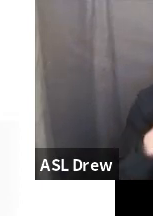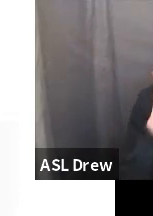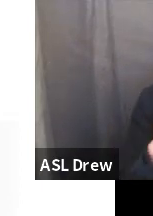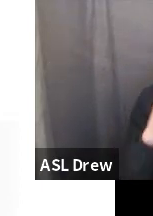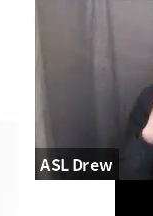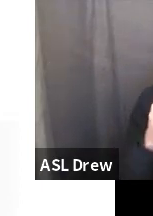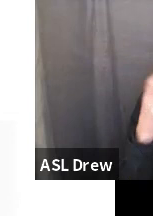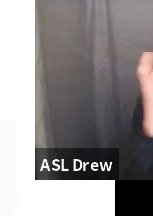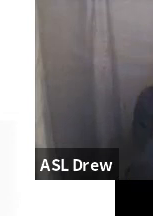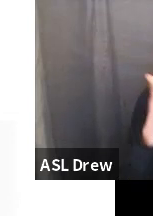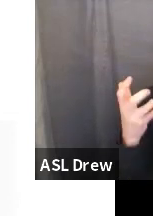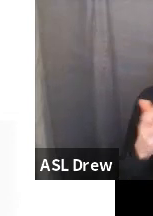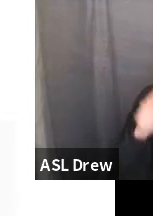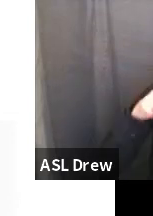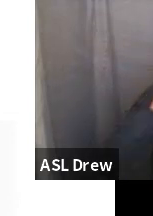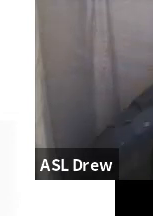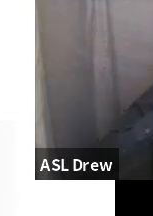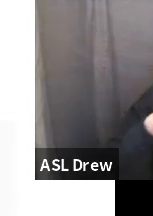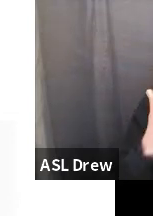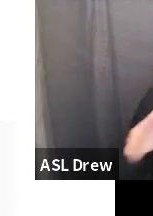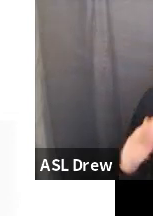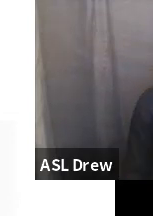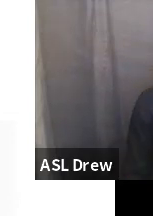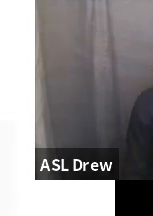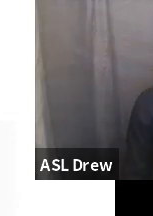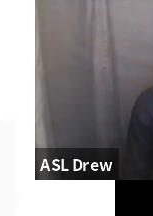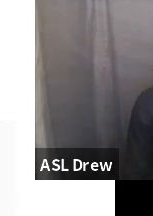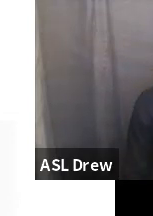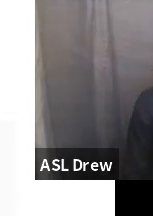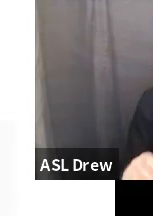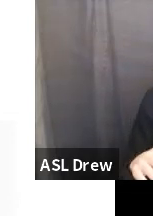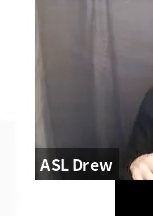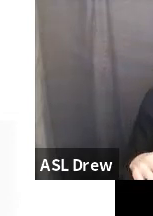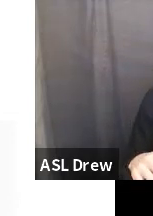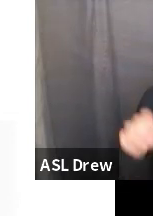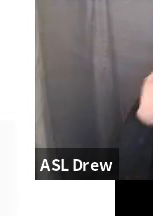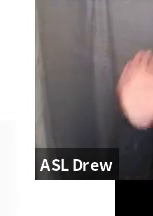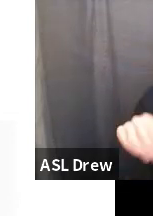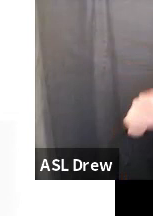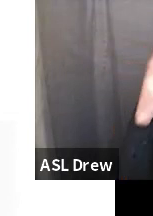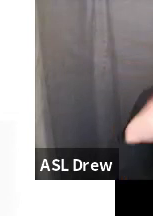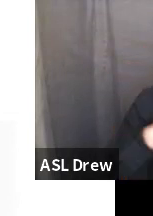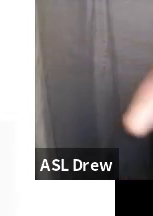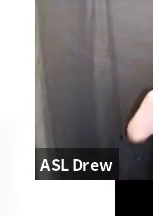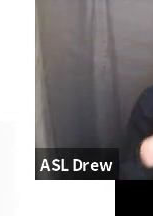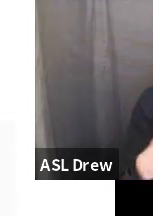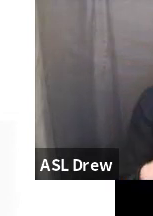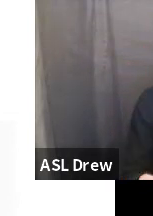representation is fairly close at there are 11 exam schools in Chicago,